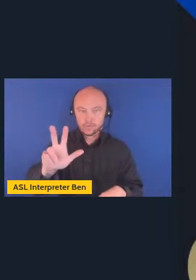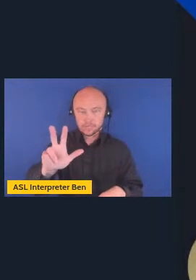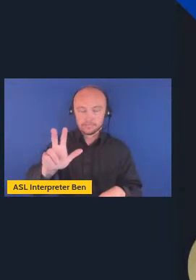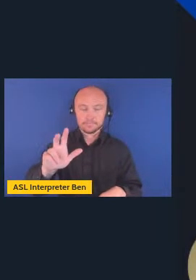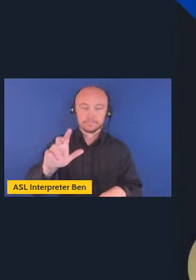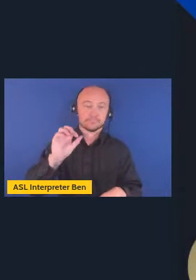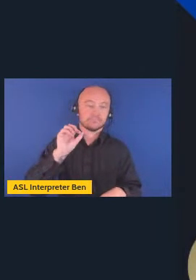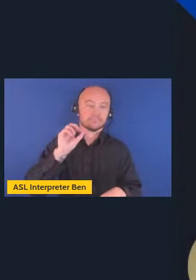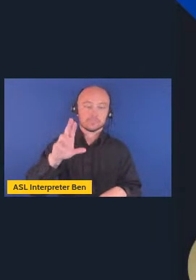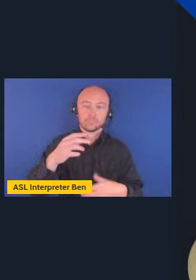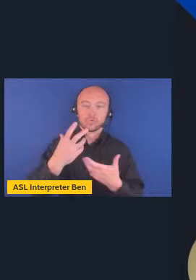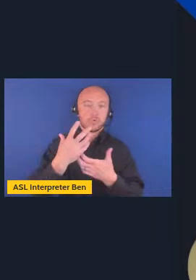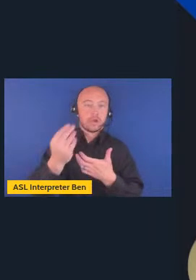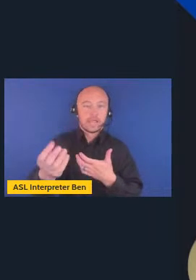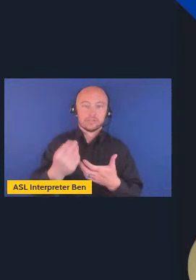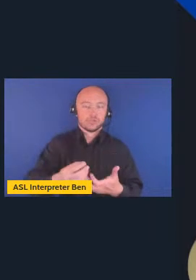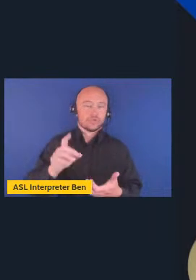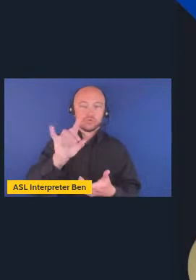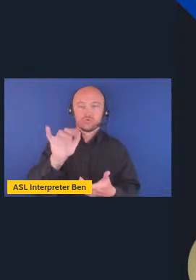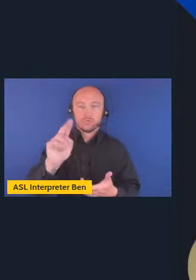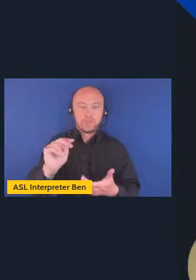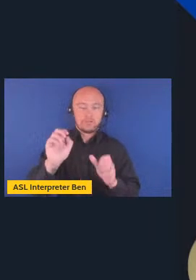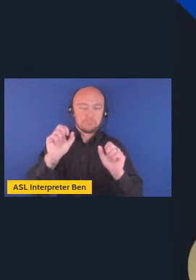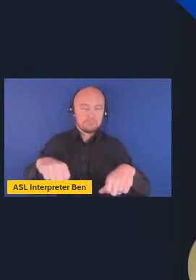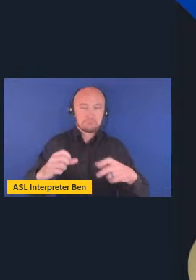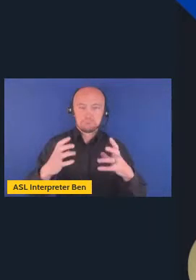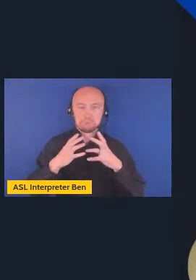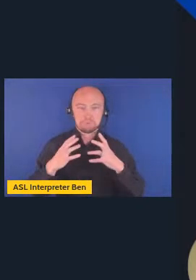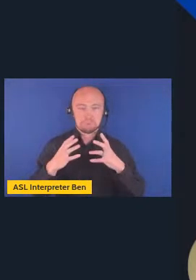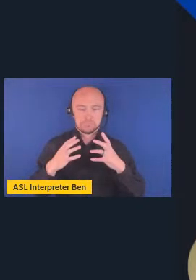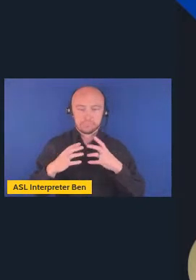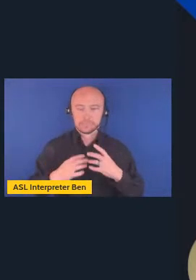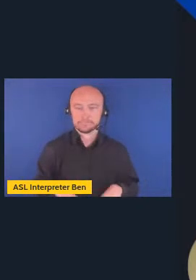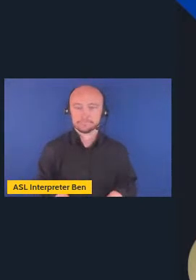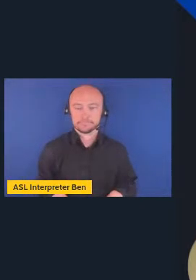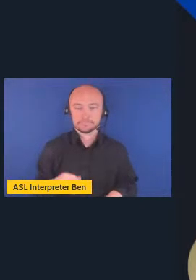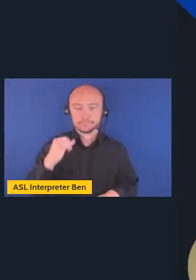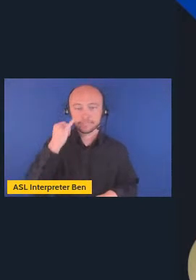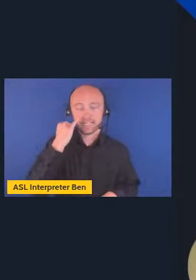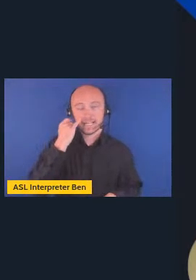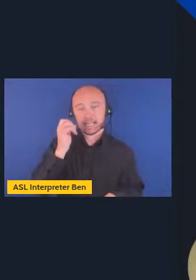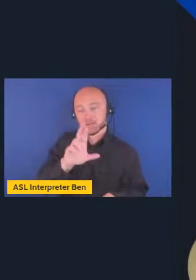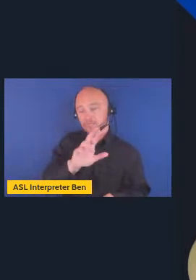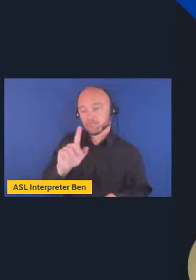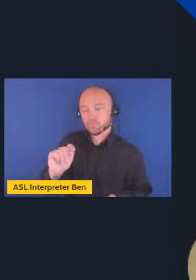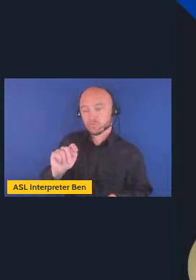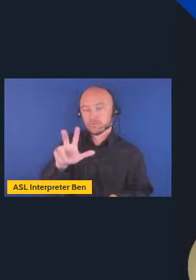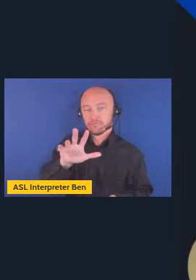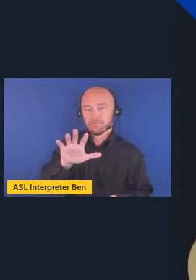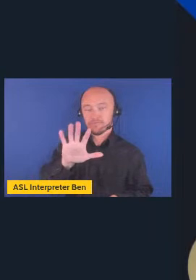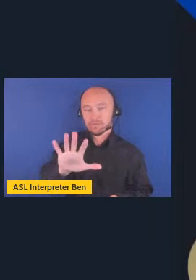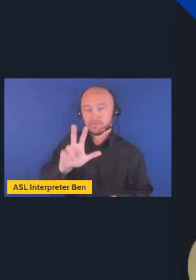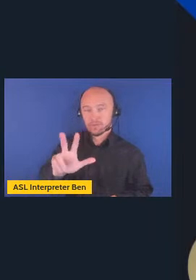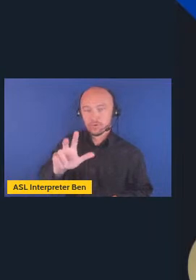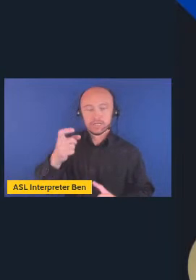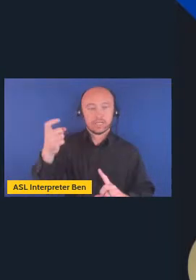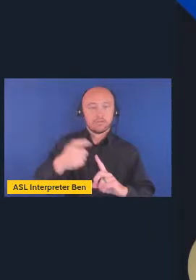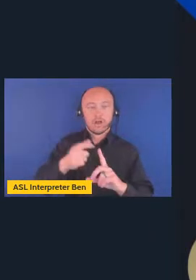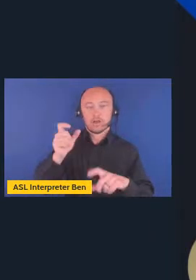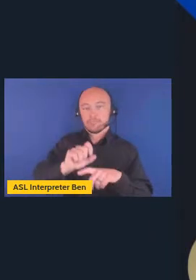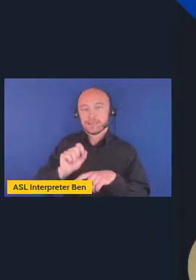could always use an external domain name service. But if you do it with Route 53, then the automatic deployment